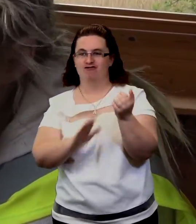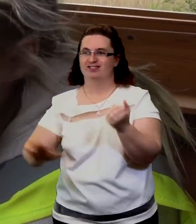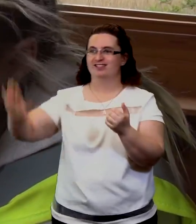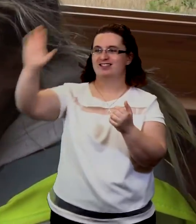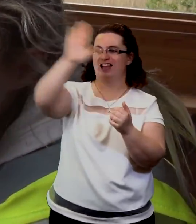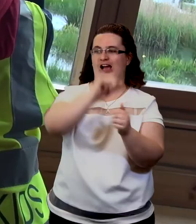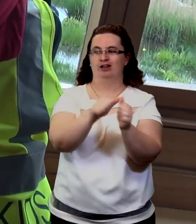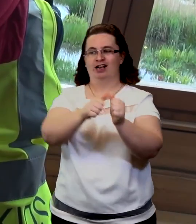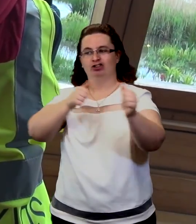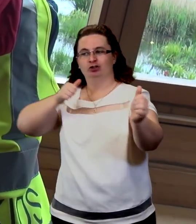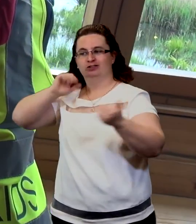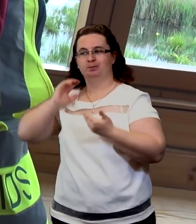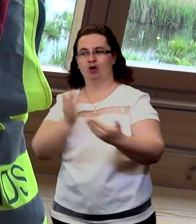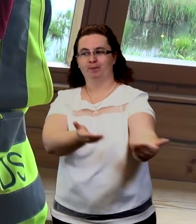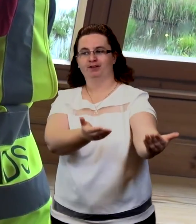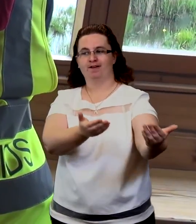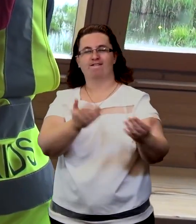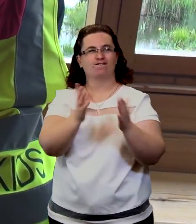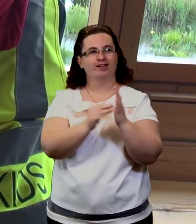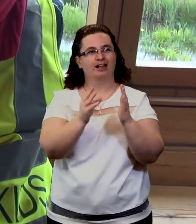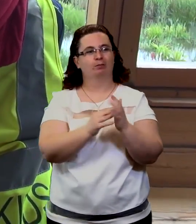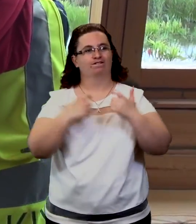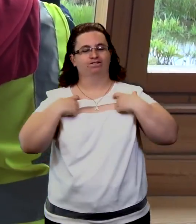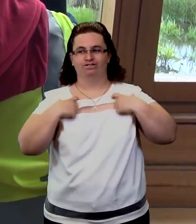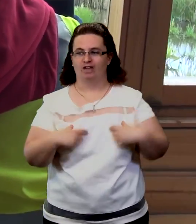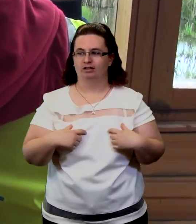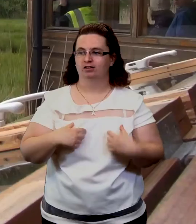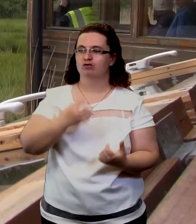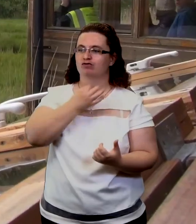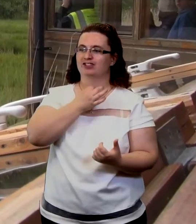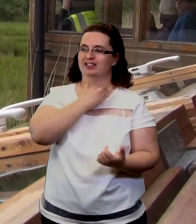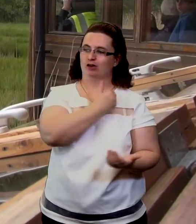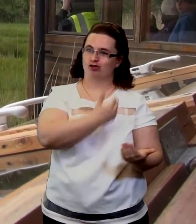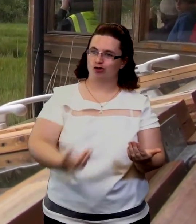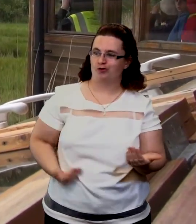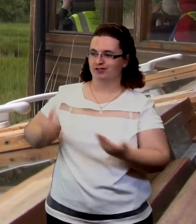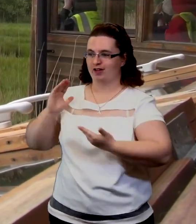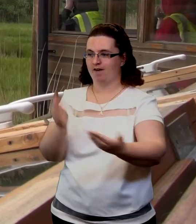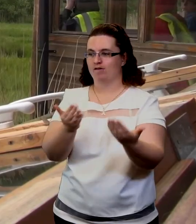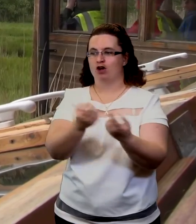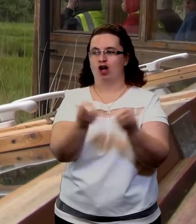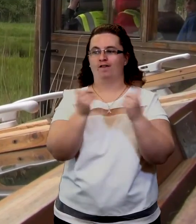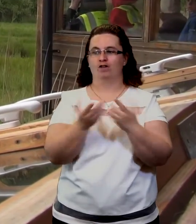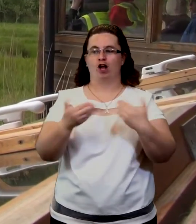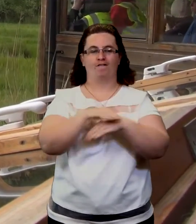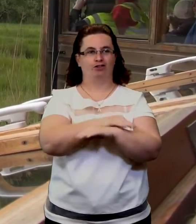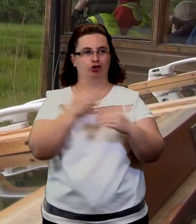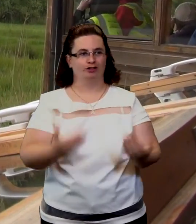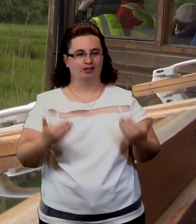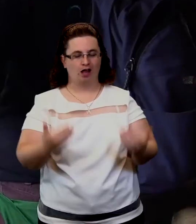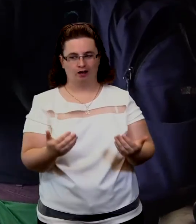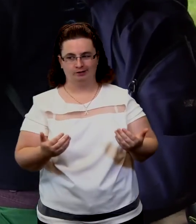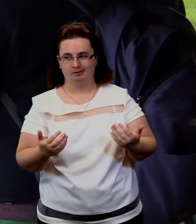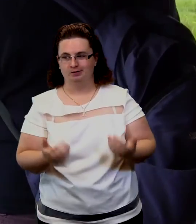board. Merseyside Industrial supplied all of the viz vests, risk insurance services as well. They've covered us as well today. So